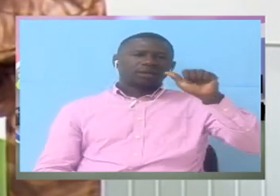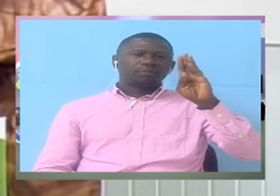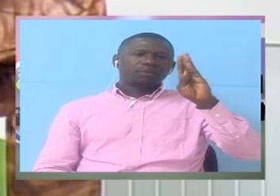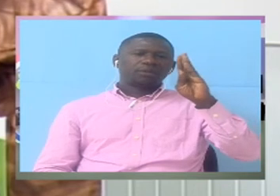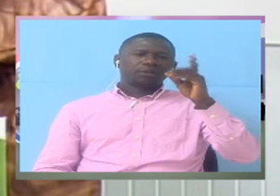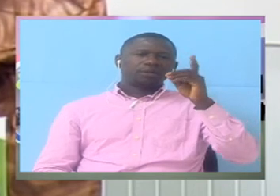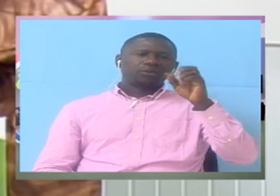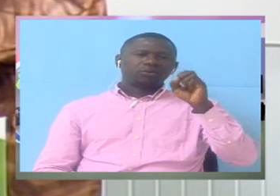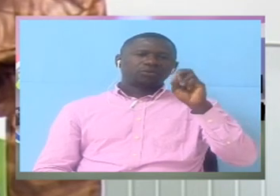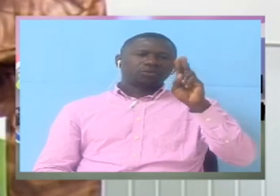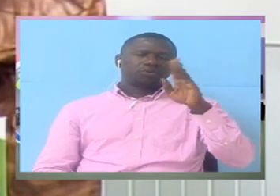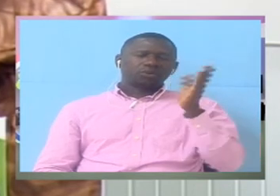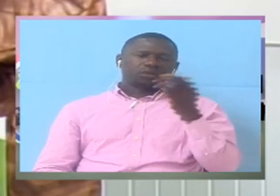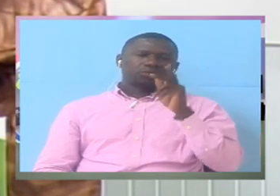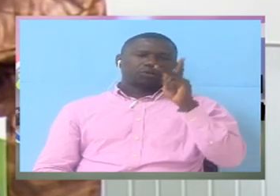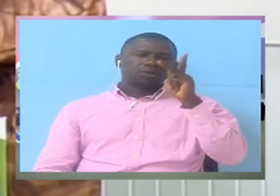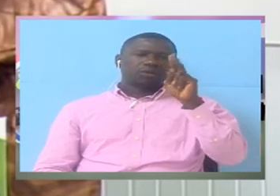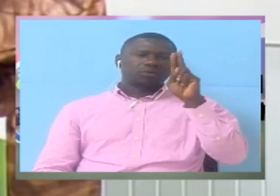Kumba Sar.